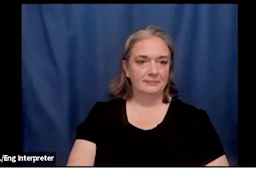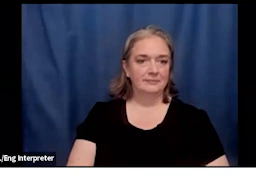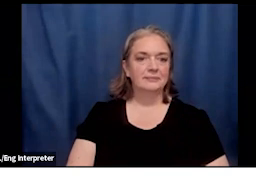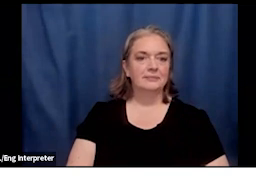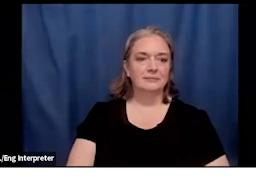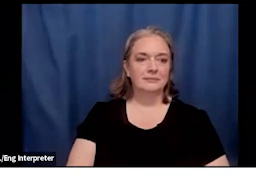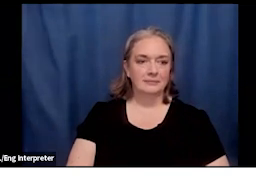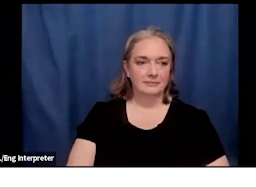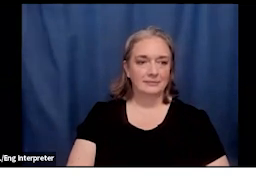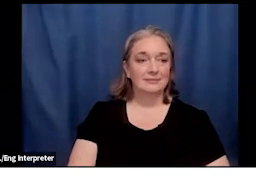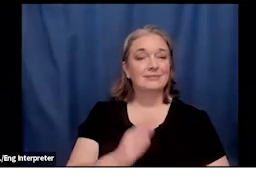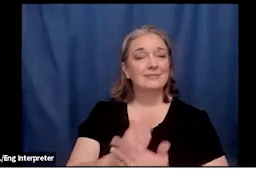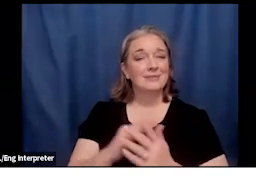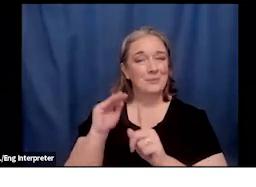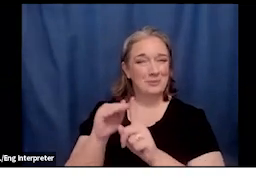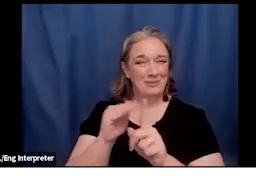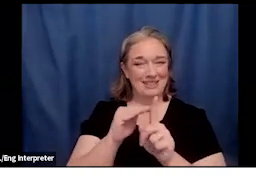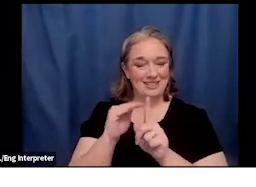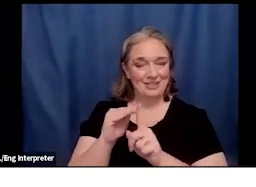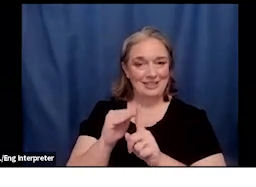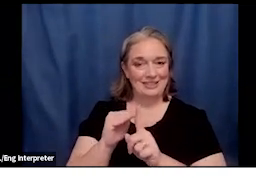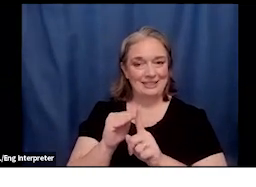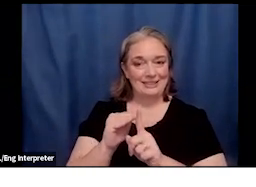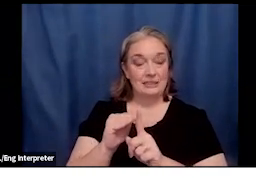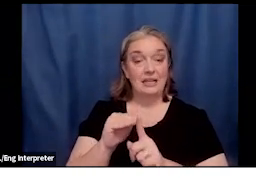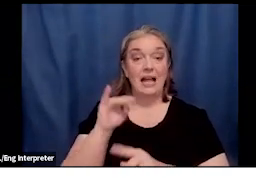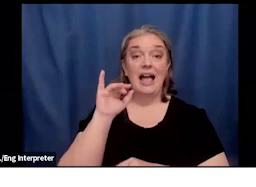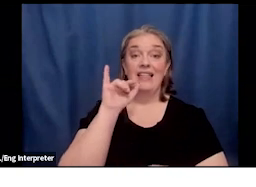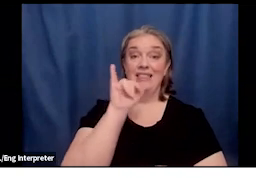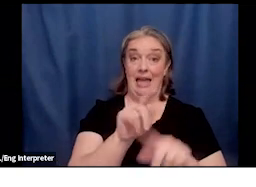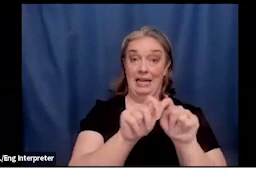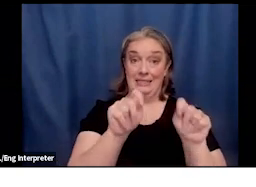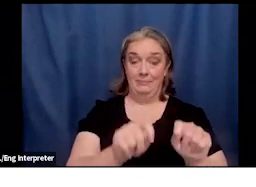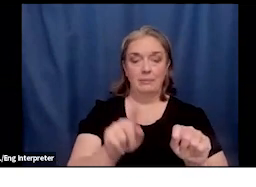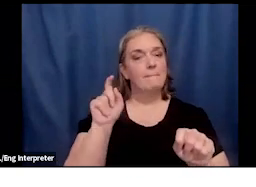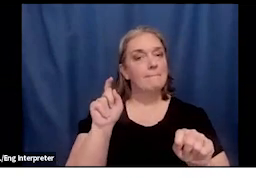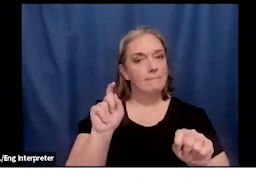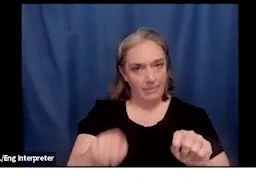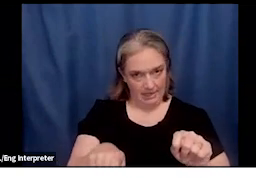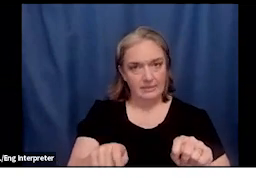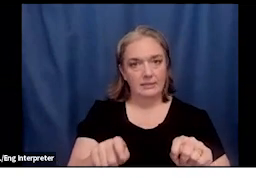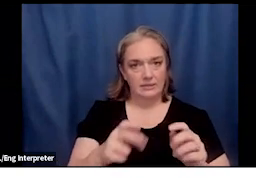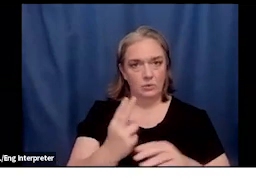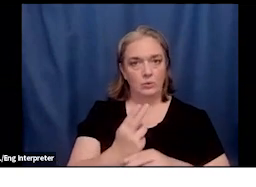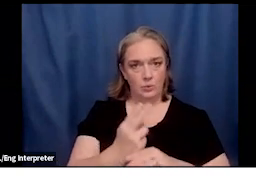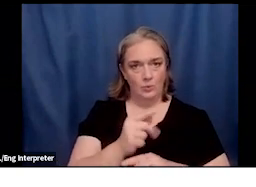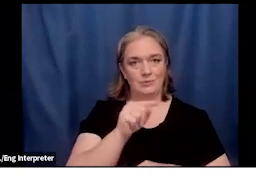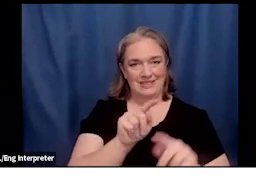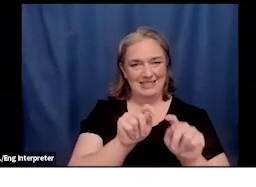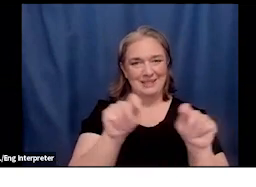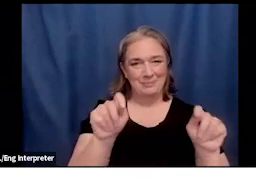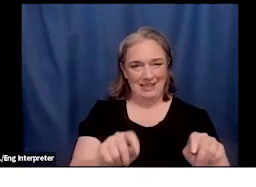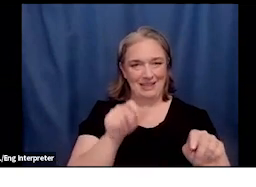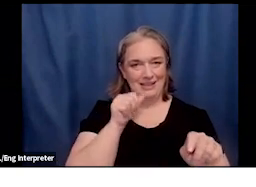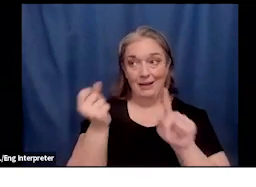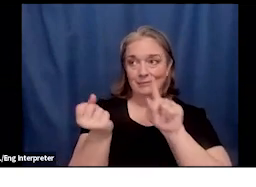Okay, and some final budget reminders. You are required to use the template that is within the application. There's